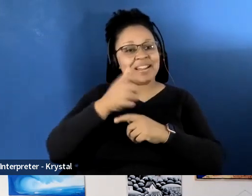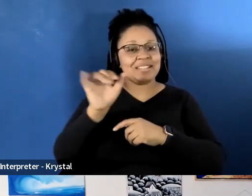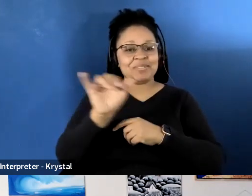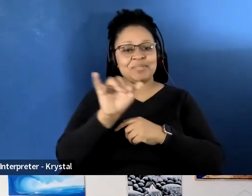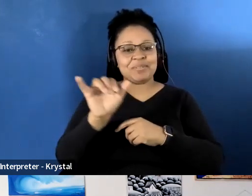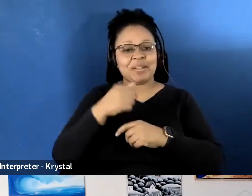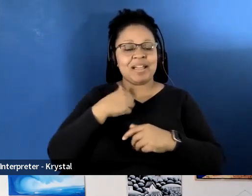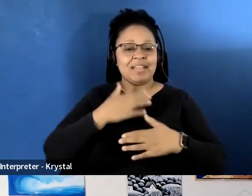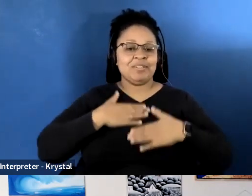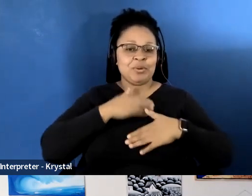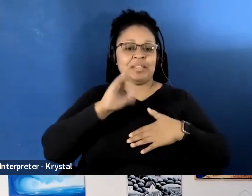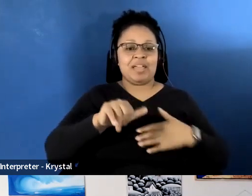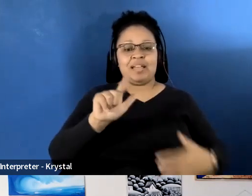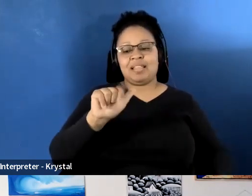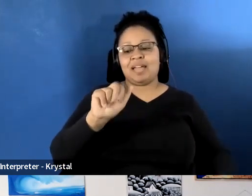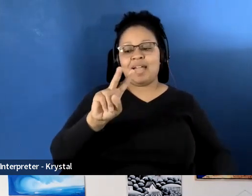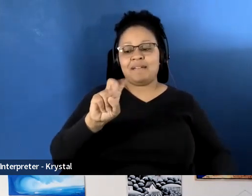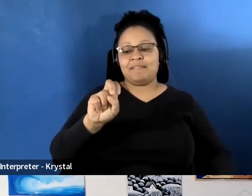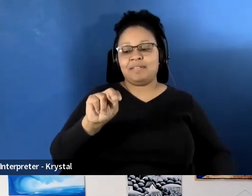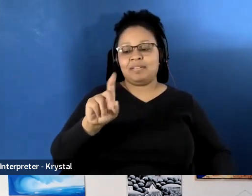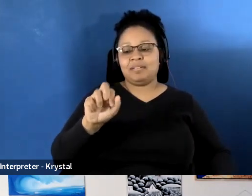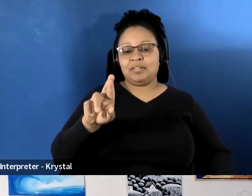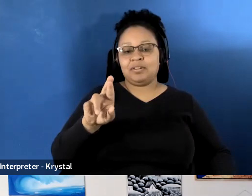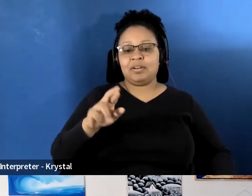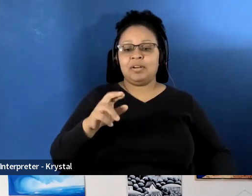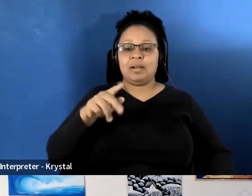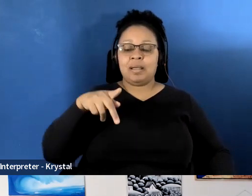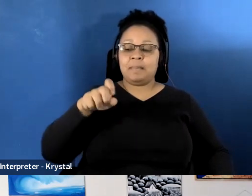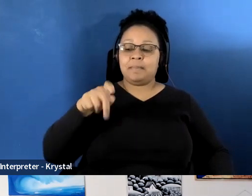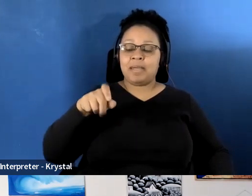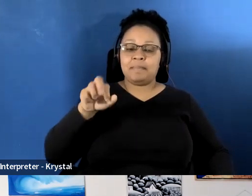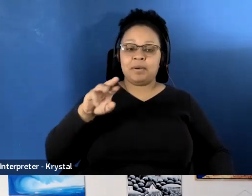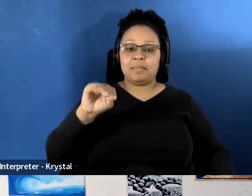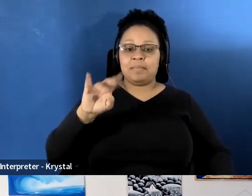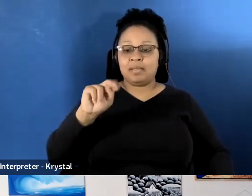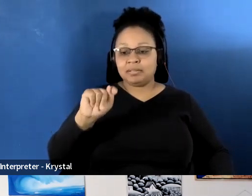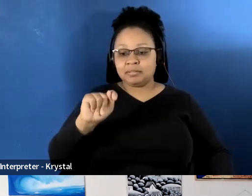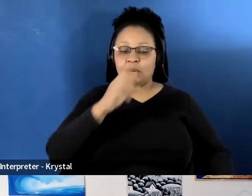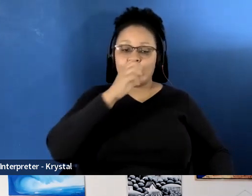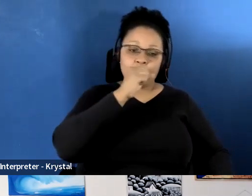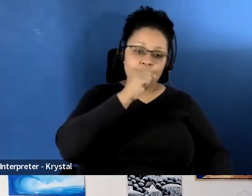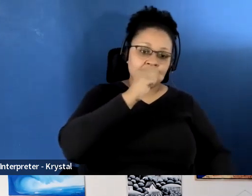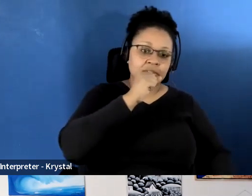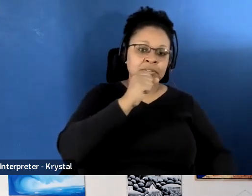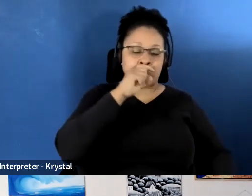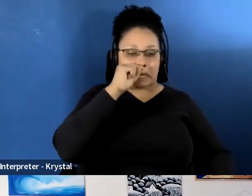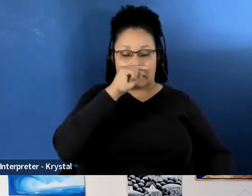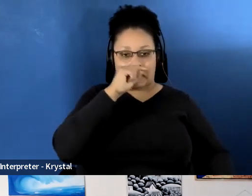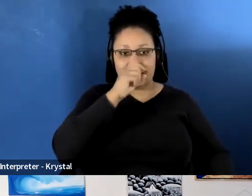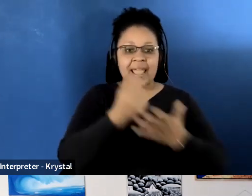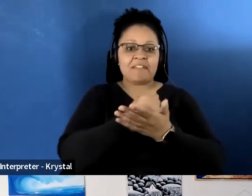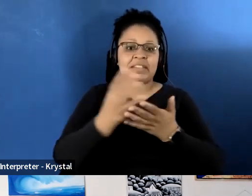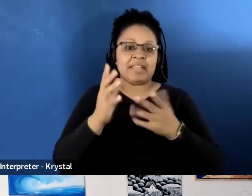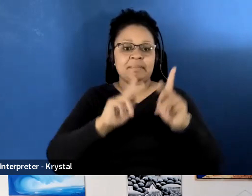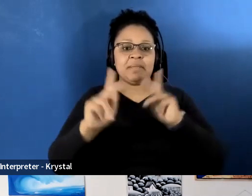smells that I like. I do lavender a lot, peppermint, orange, just everything that people say